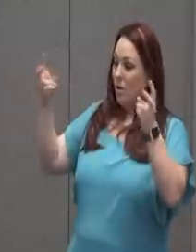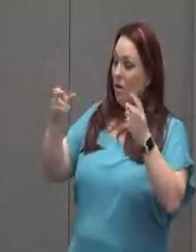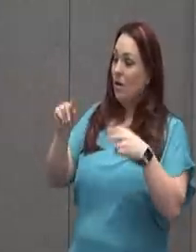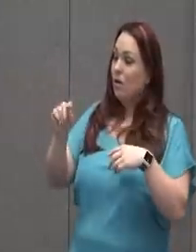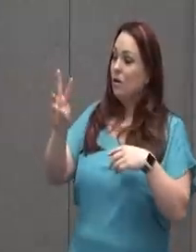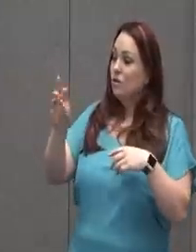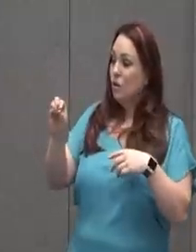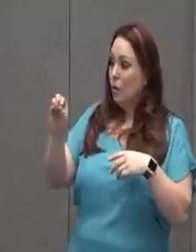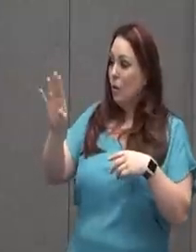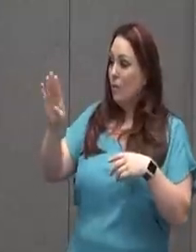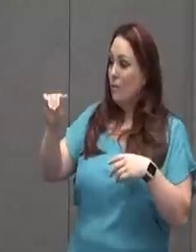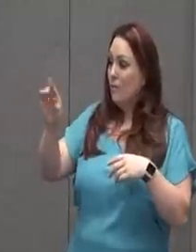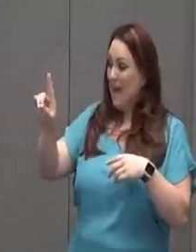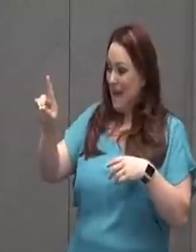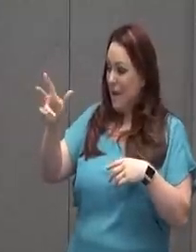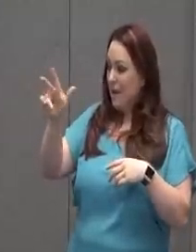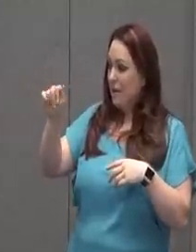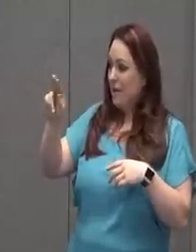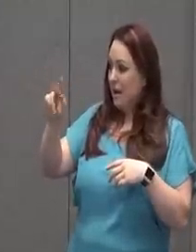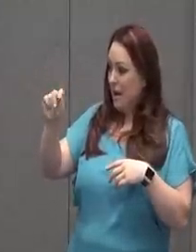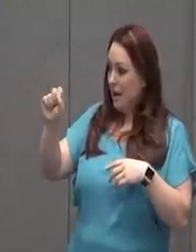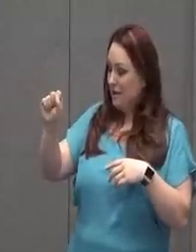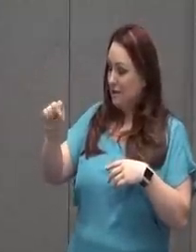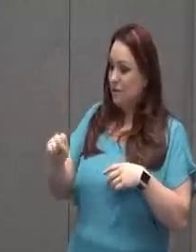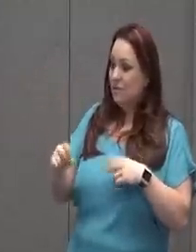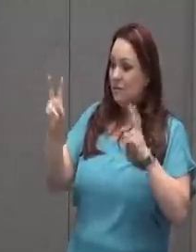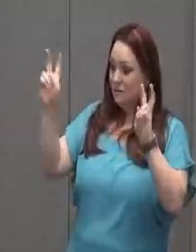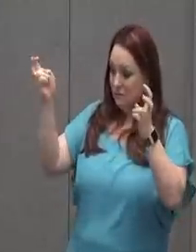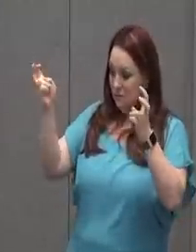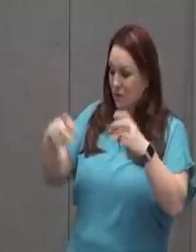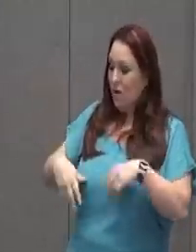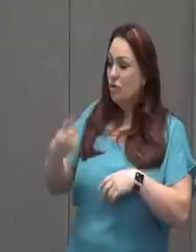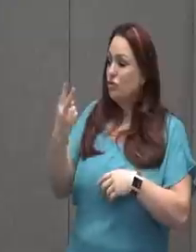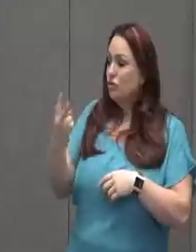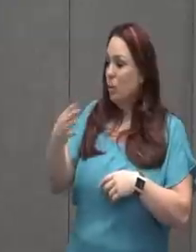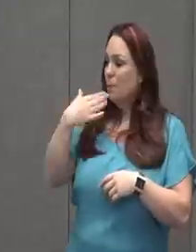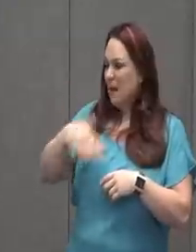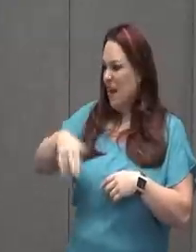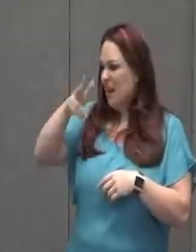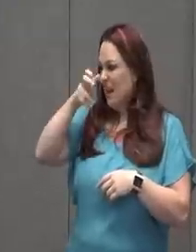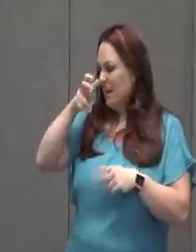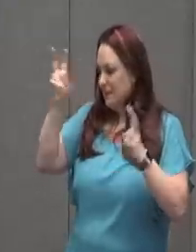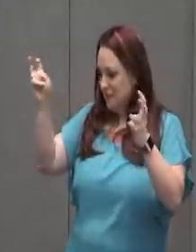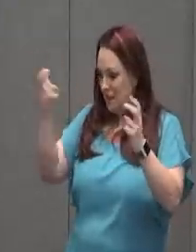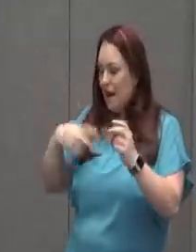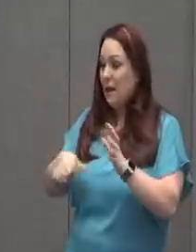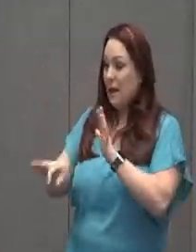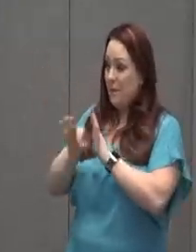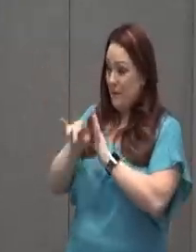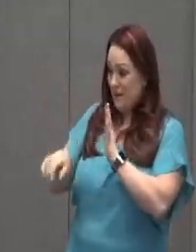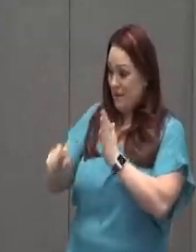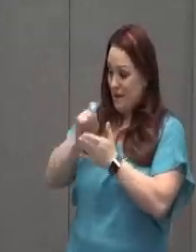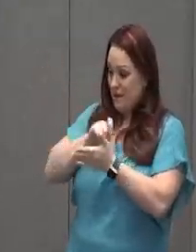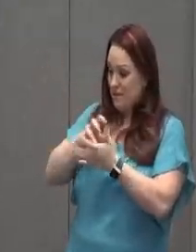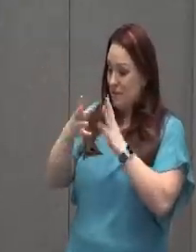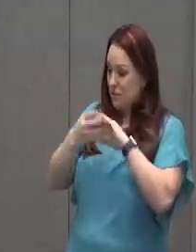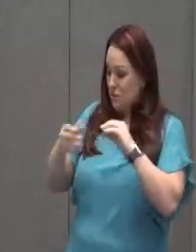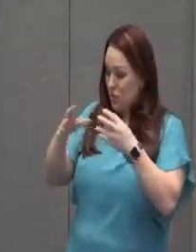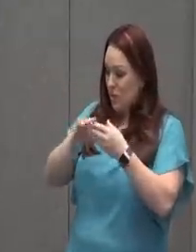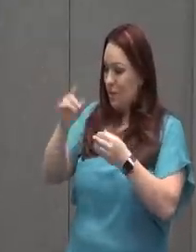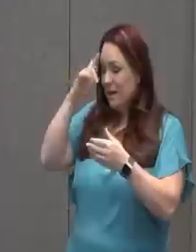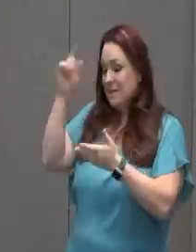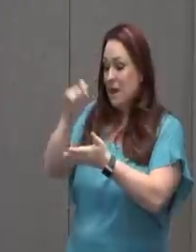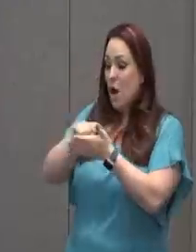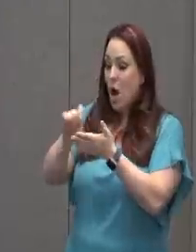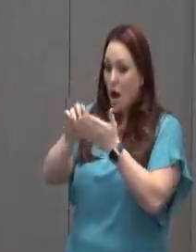I chose this story because the author is also the illustrator. The author is Chris Van Allsburg.